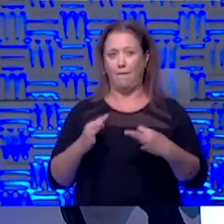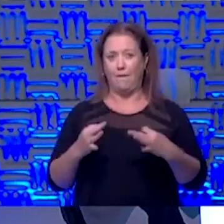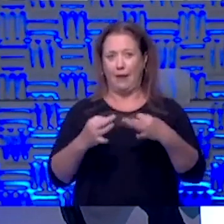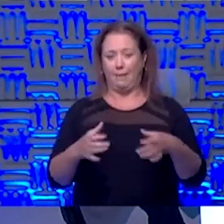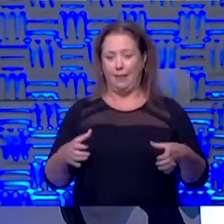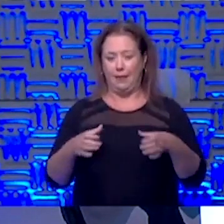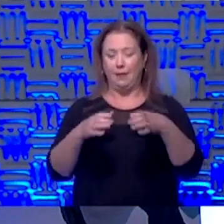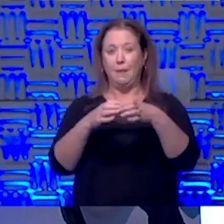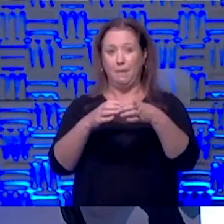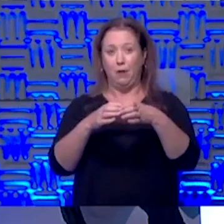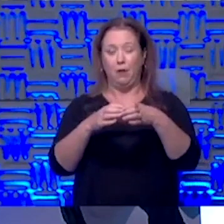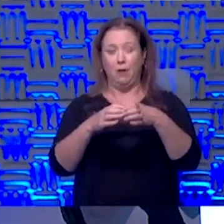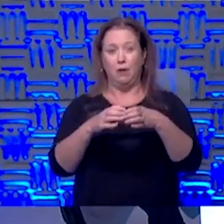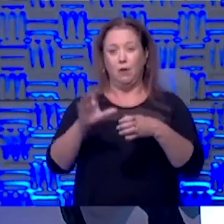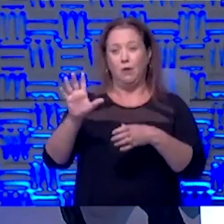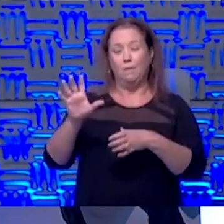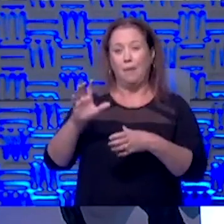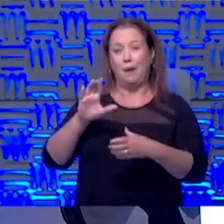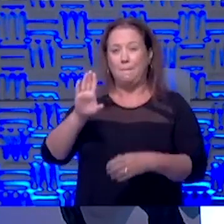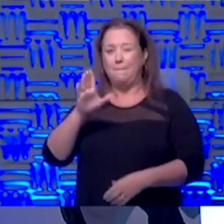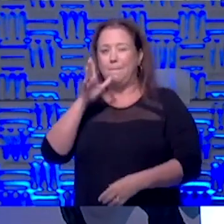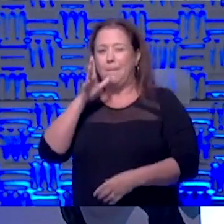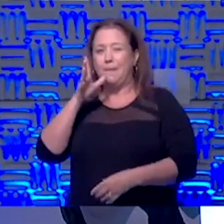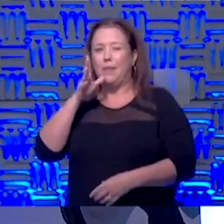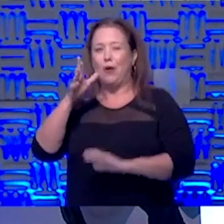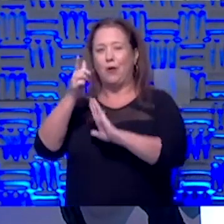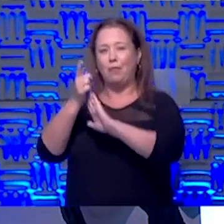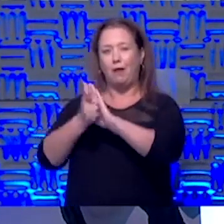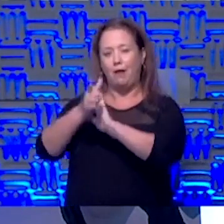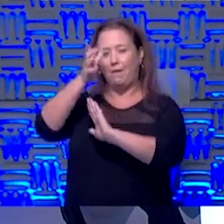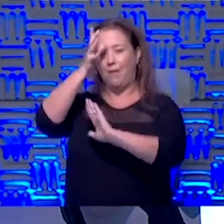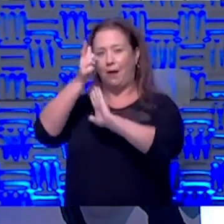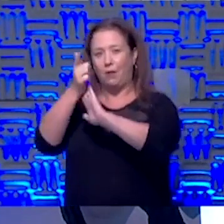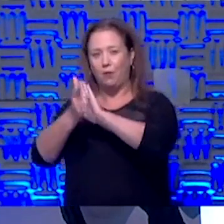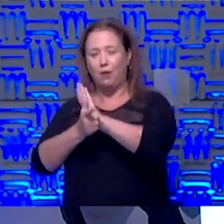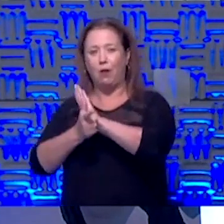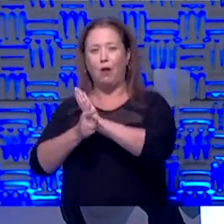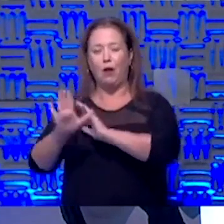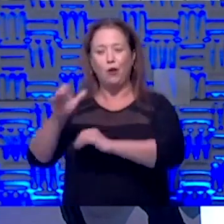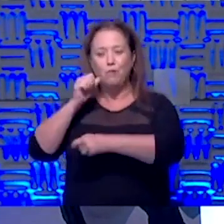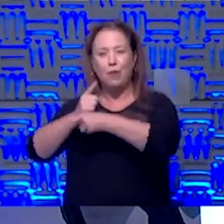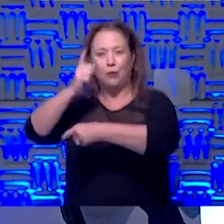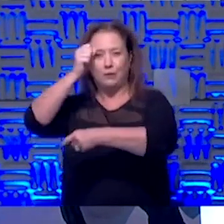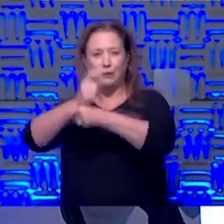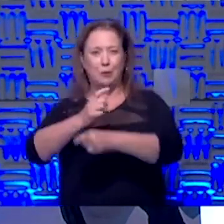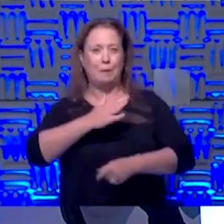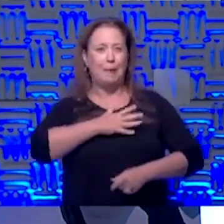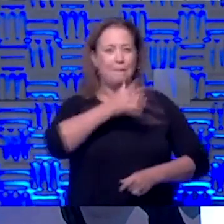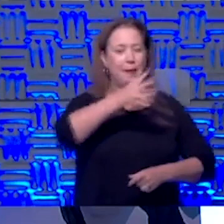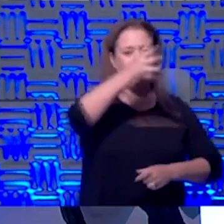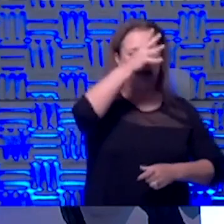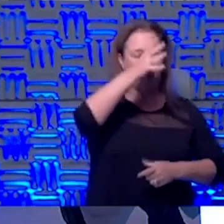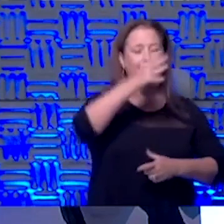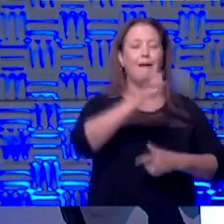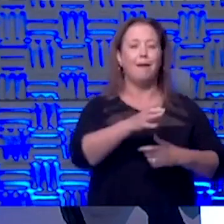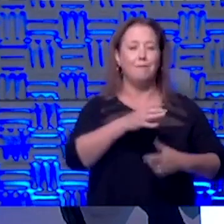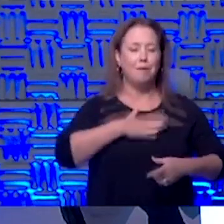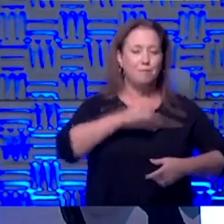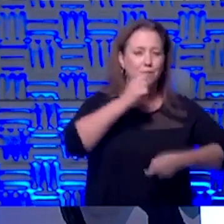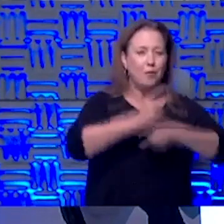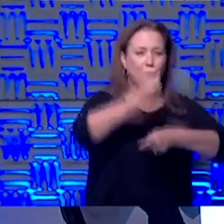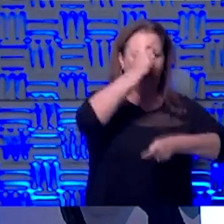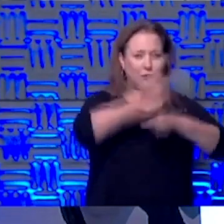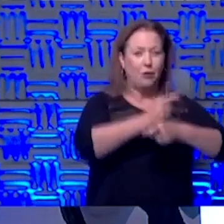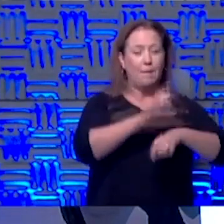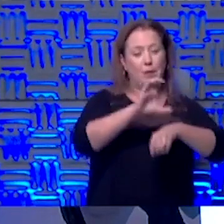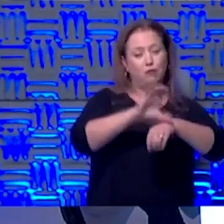part of it. So her mom and dad and my parents and my siblings, her siblings, we're going to be all in our church.